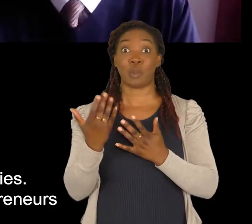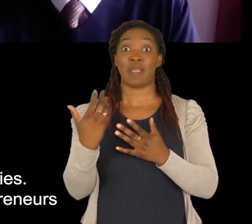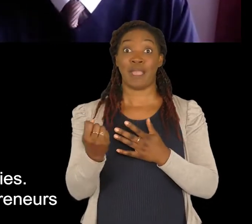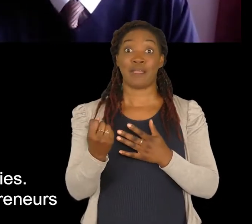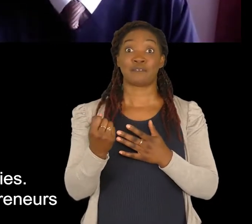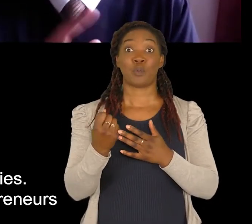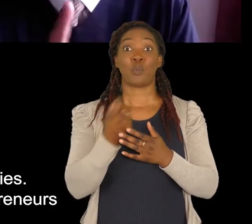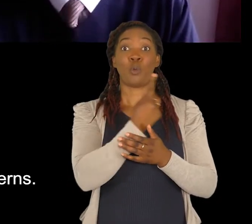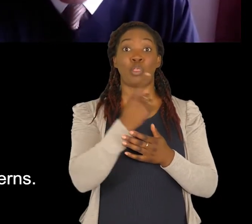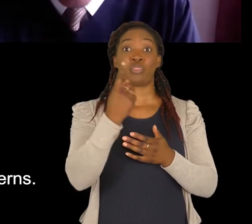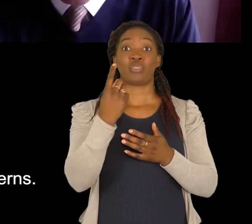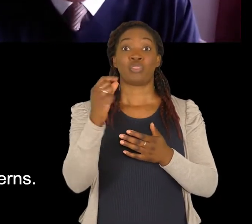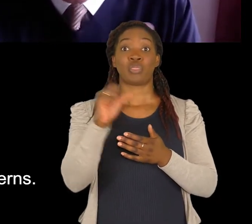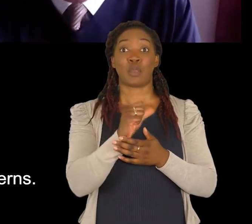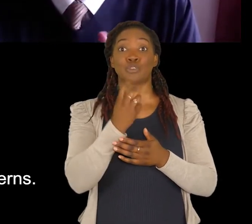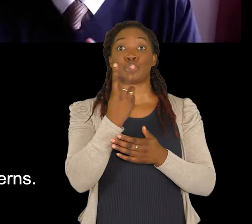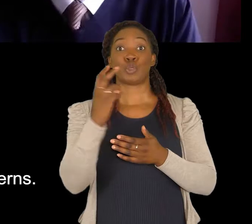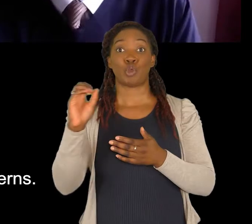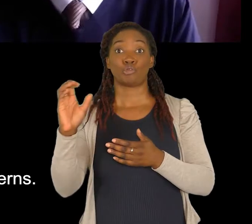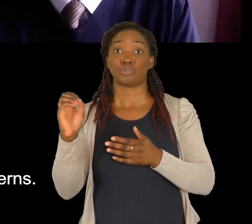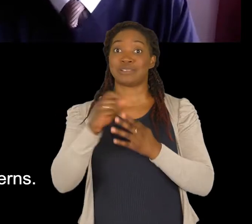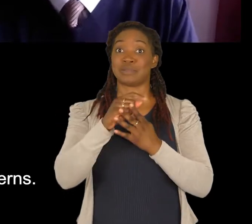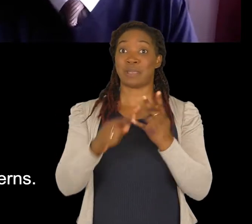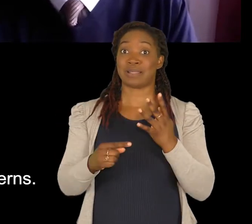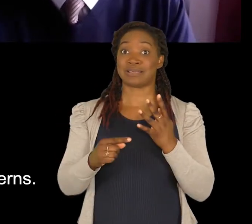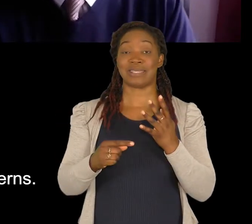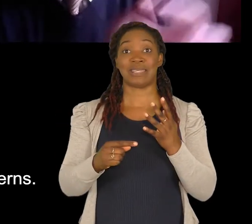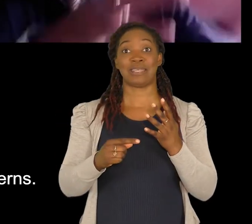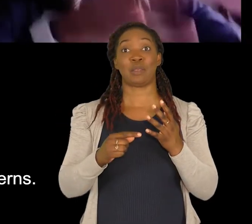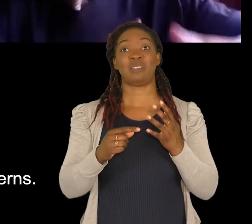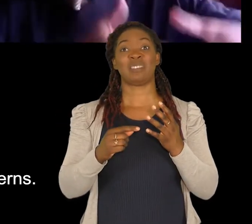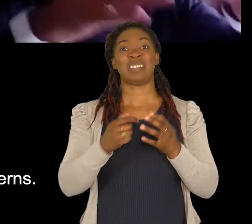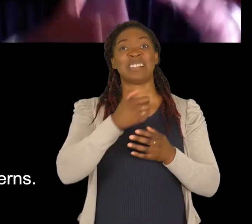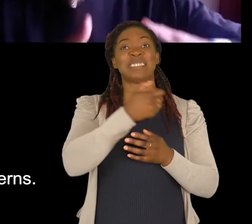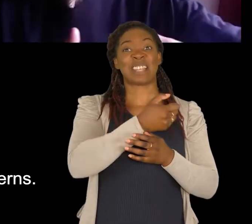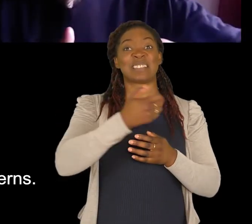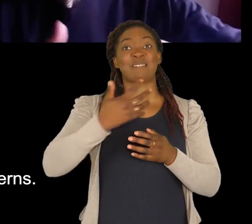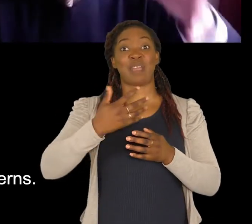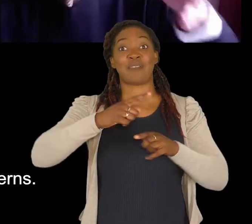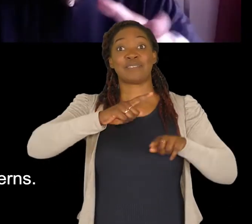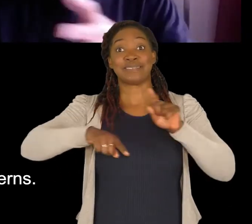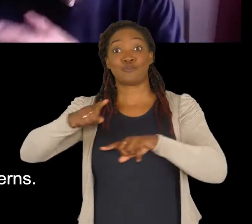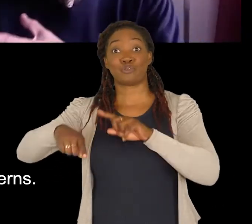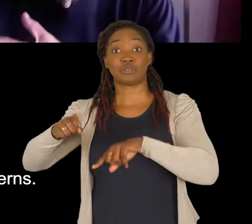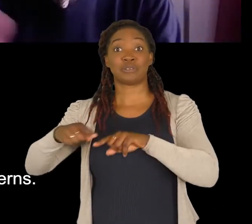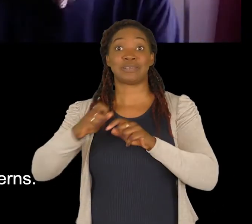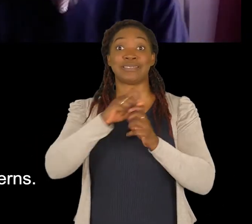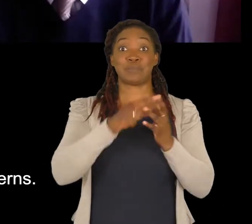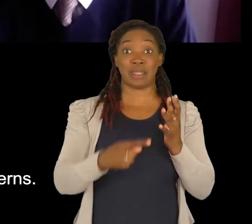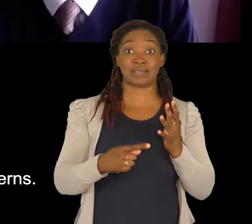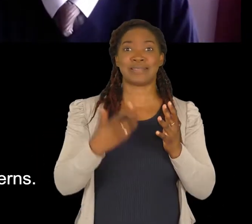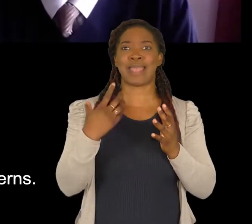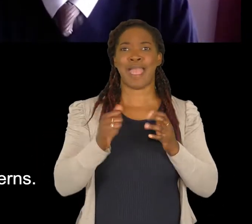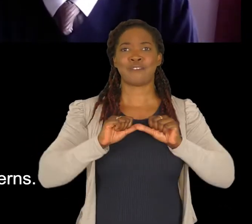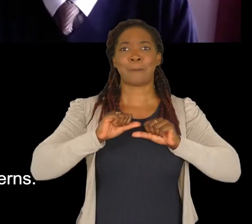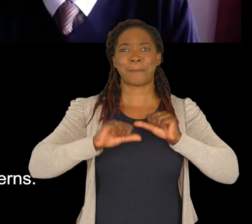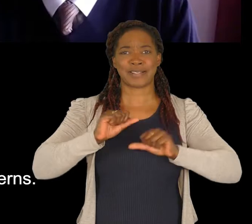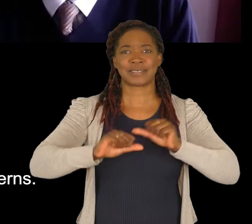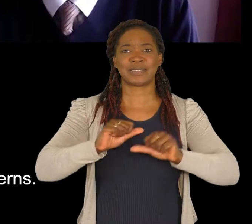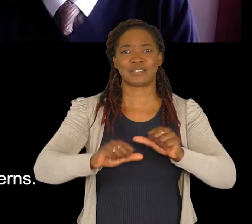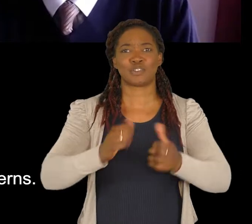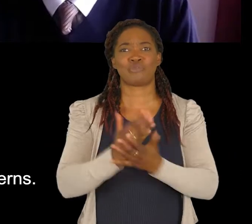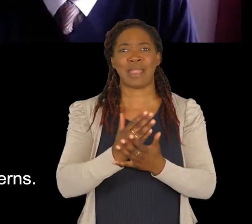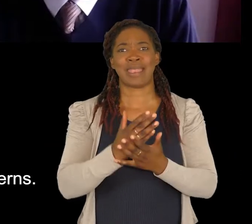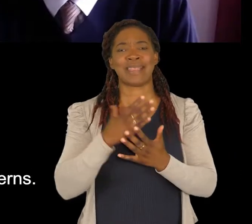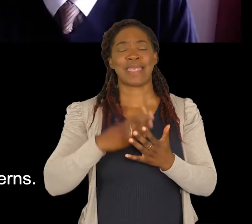disabled entrepreneurs across 65 different disabilities, Rosa, there are patterns, right? So I think